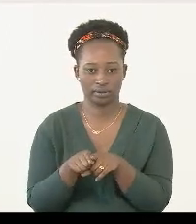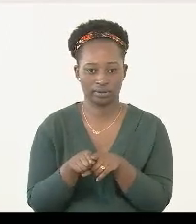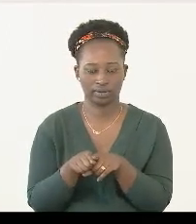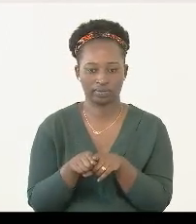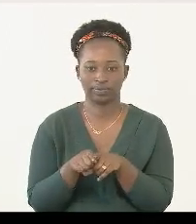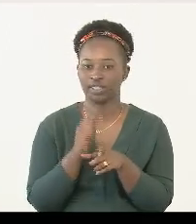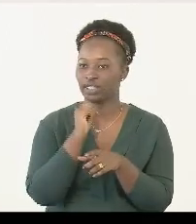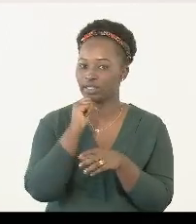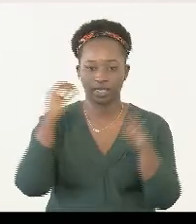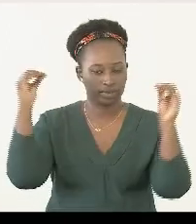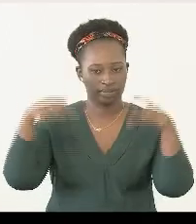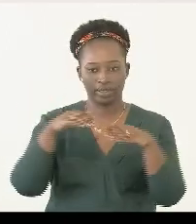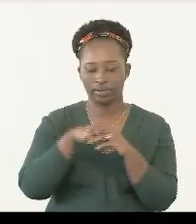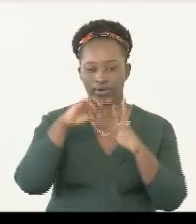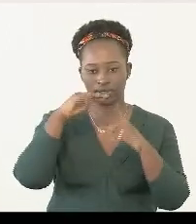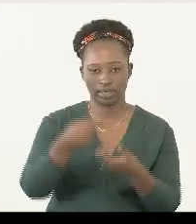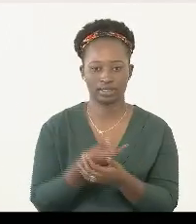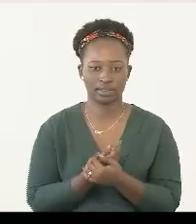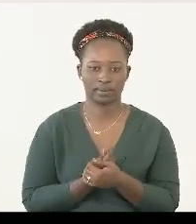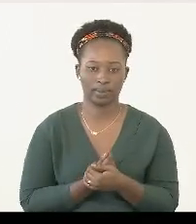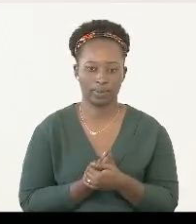It doesn't agree with the results.